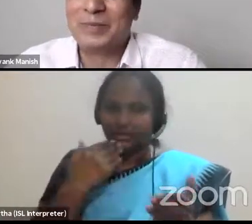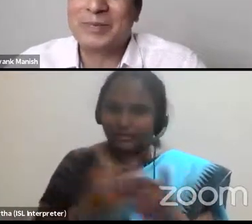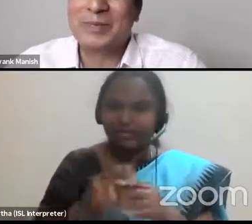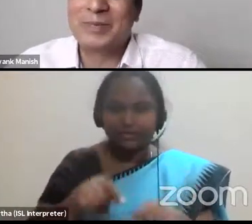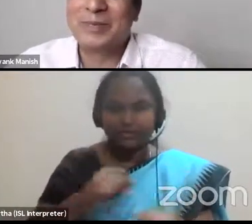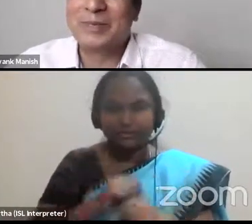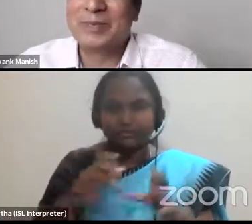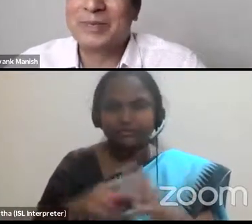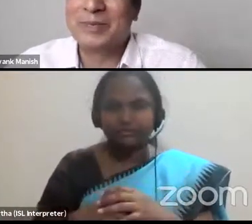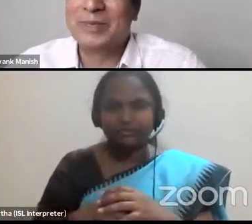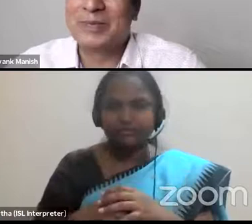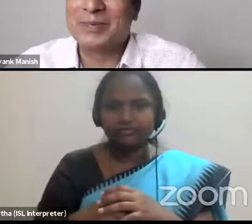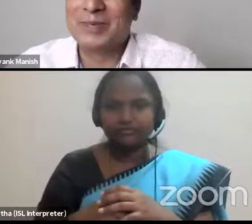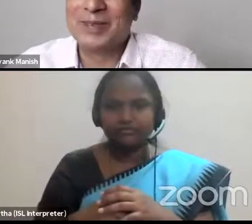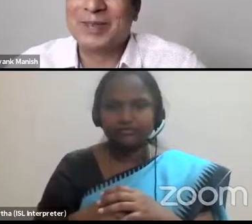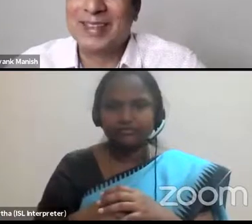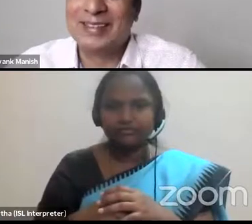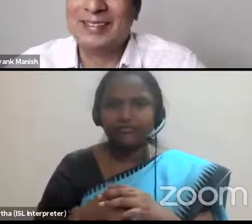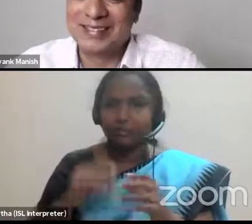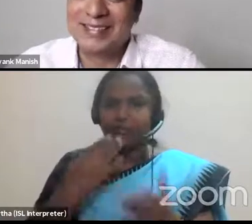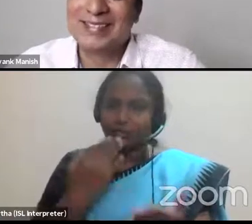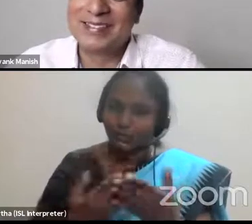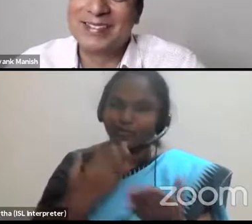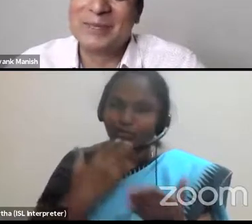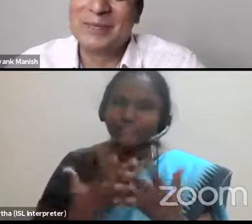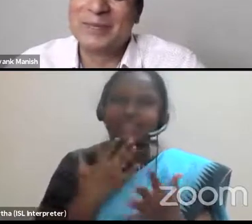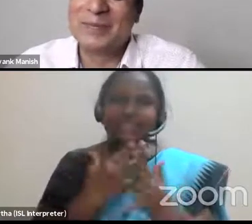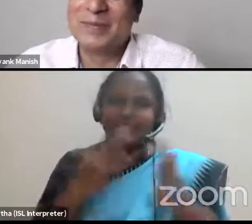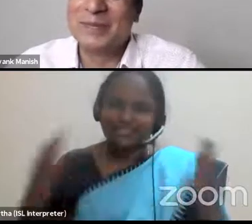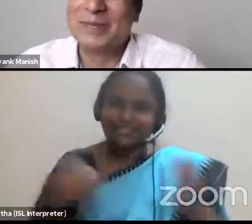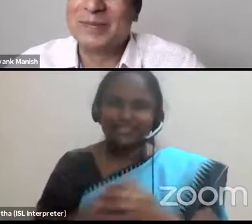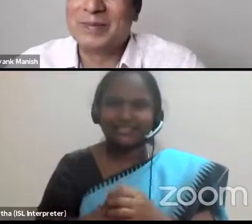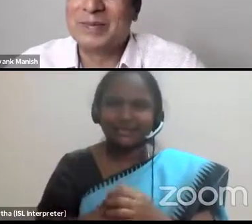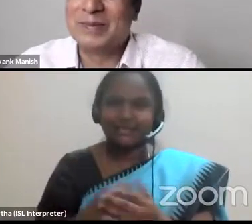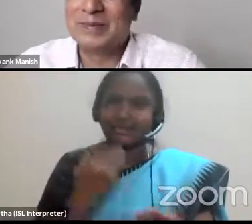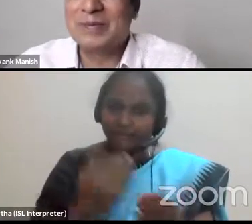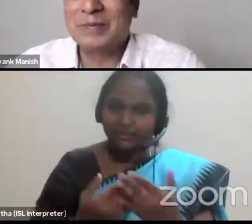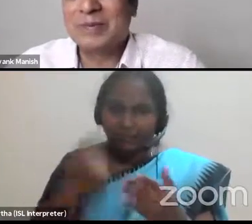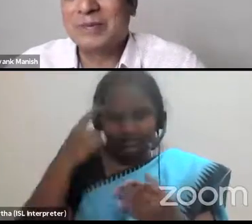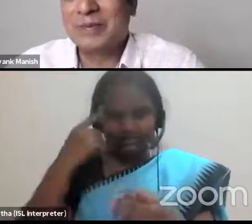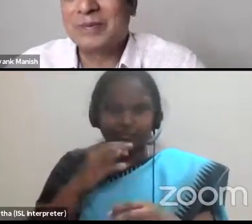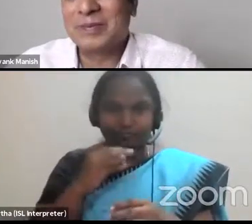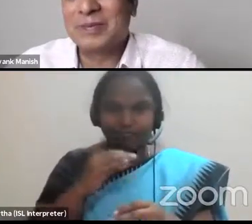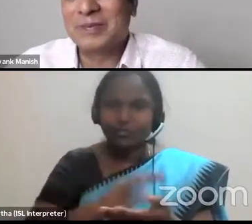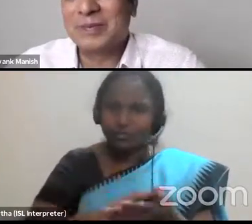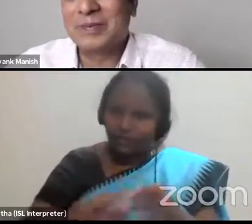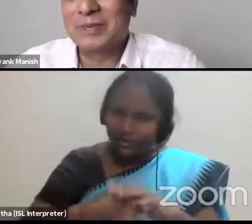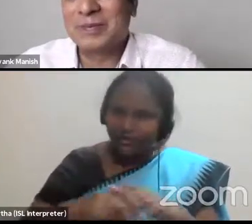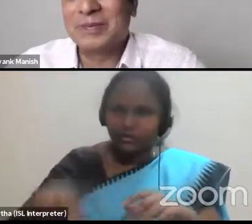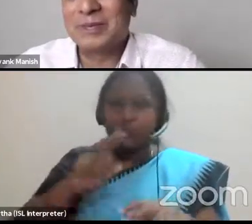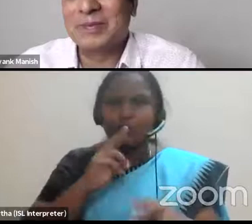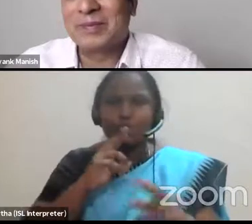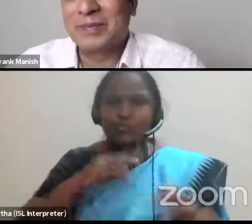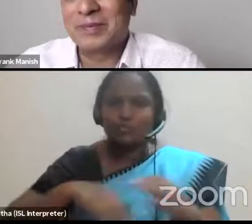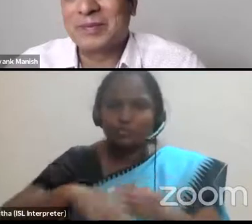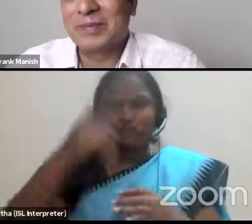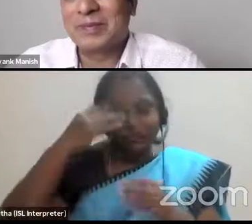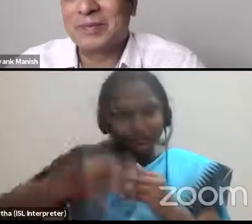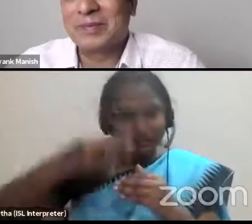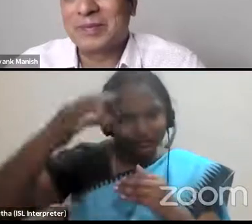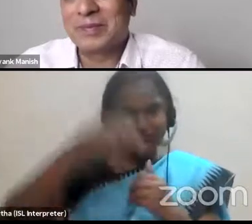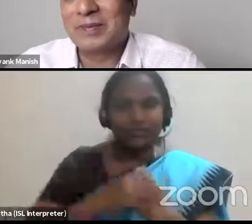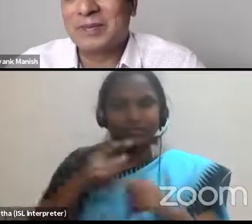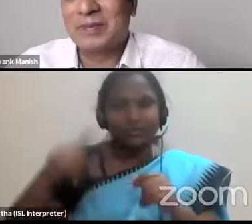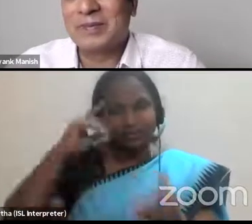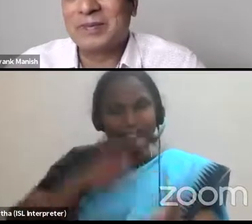great. The good screen time, like good tip. And thank you for a nice kind of walkthrough of the future, right? That this